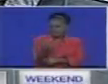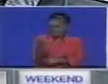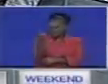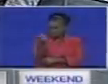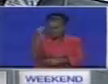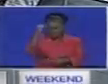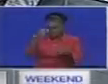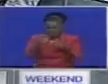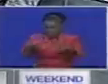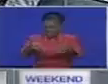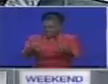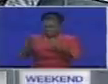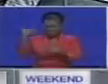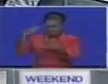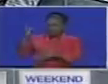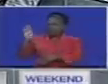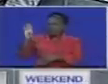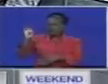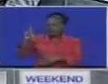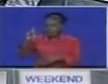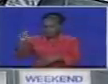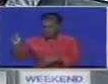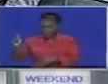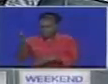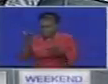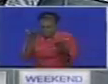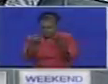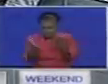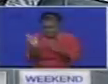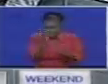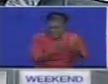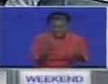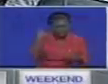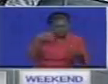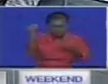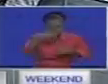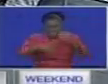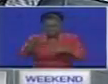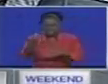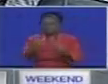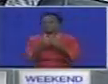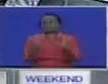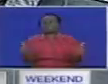You remember the chair was Franklin Met. So insofar as preparing for the day, they did well.